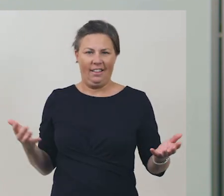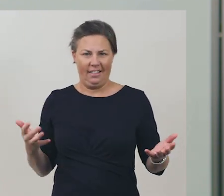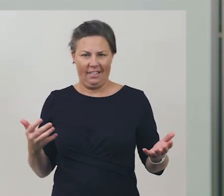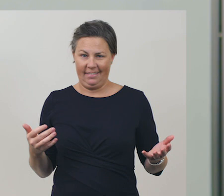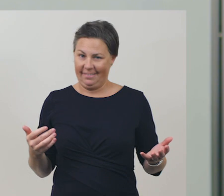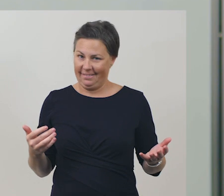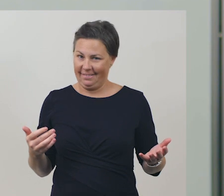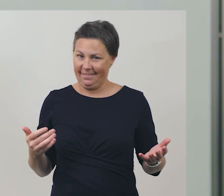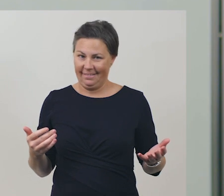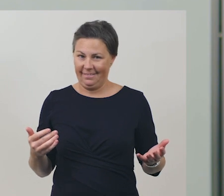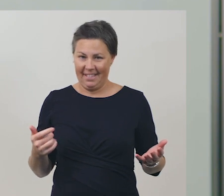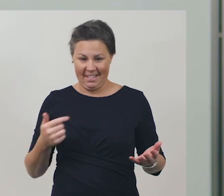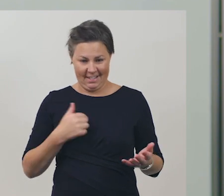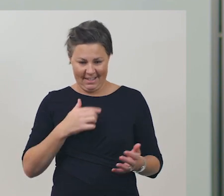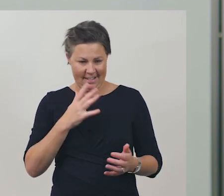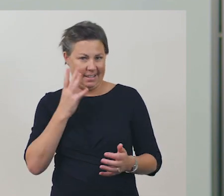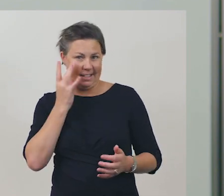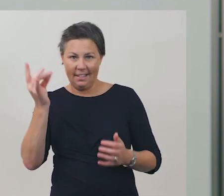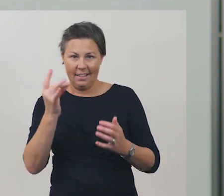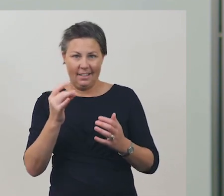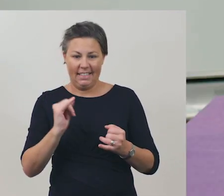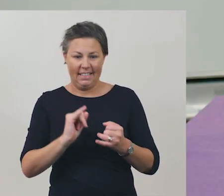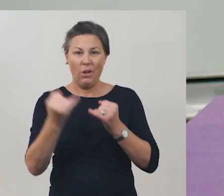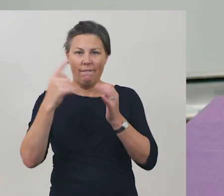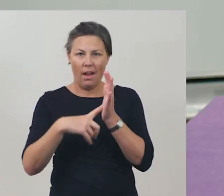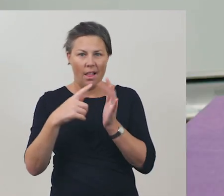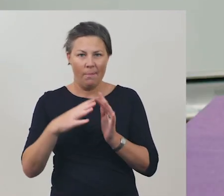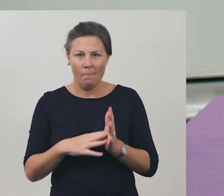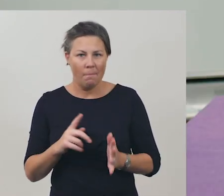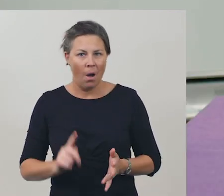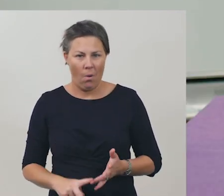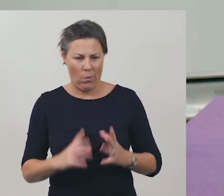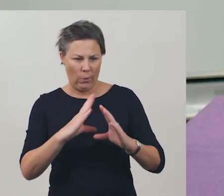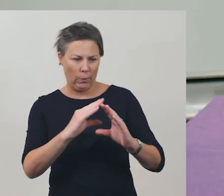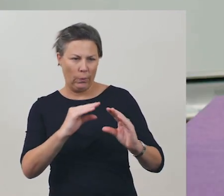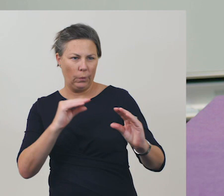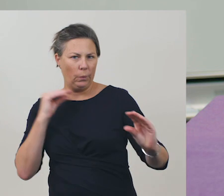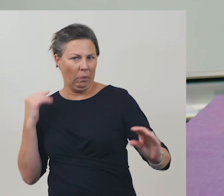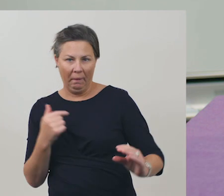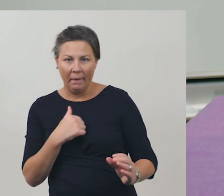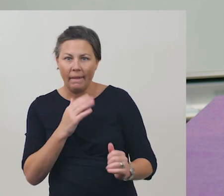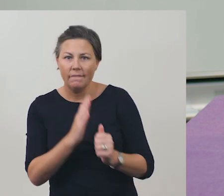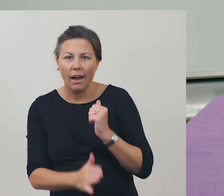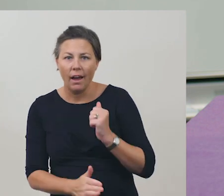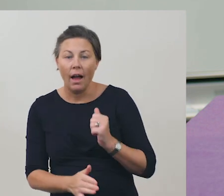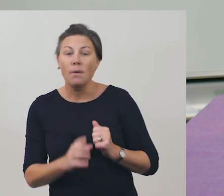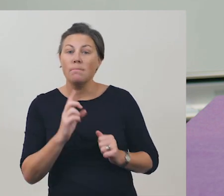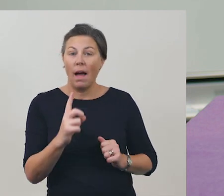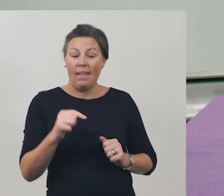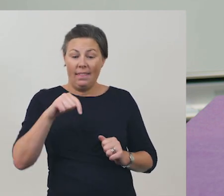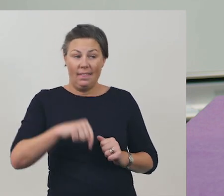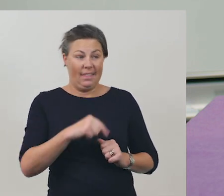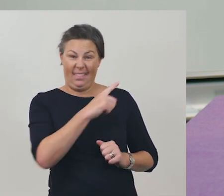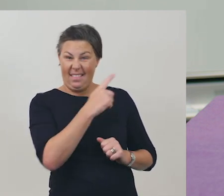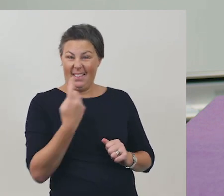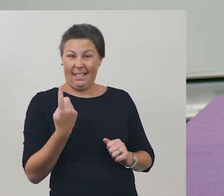you, but I've never been in a silver limousine. A personal account like this one by Corbin uses lots of evaluative language